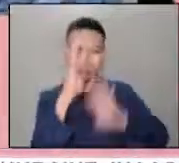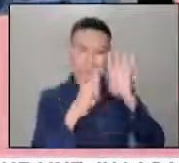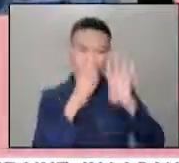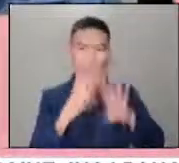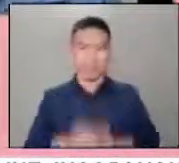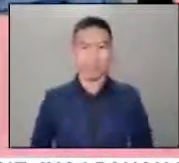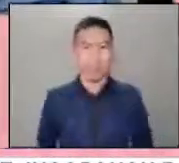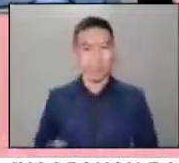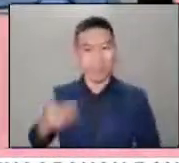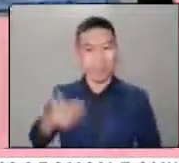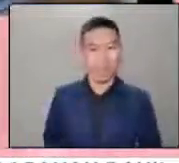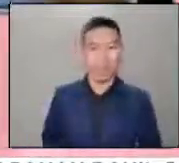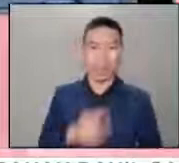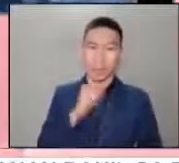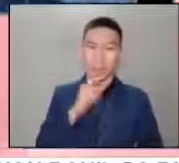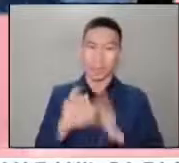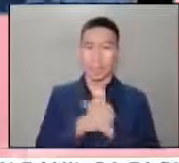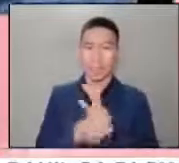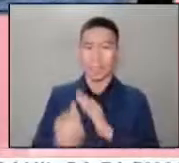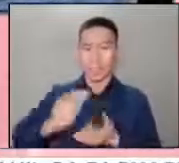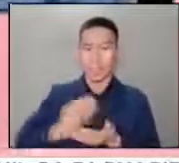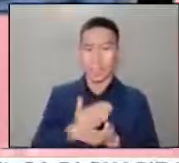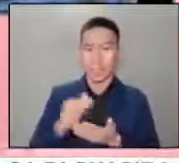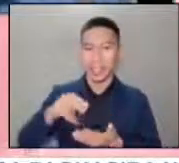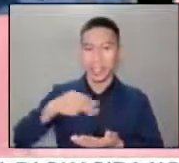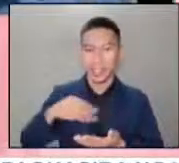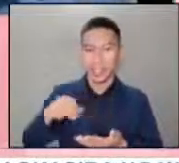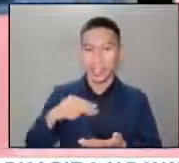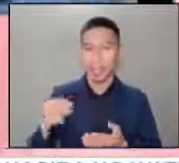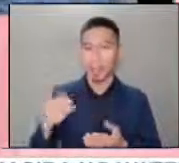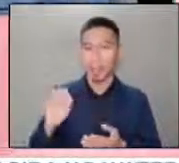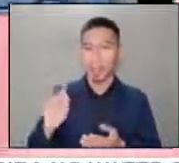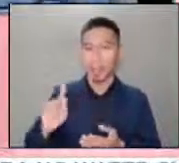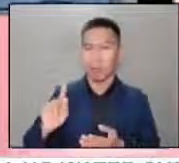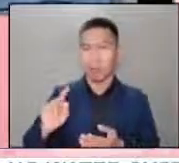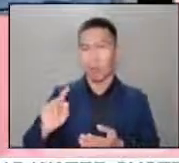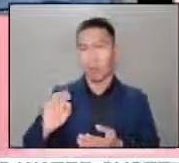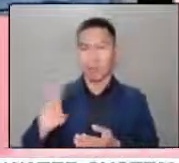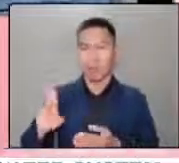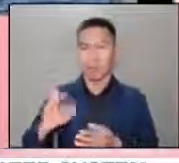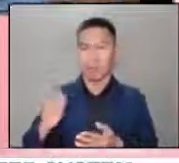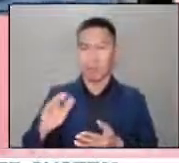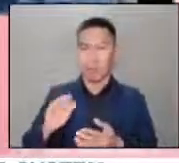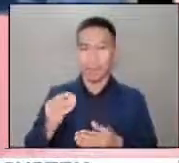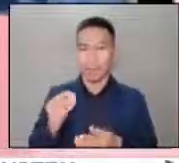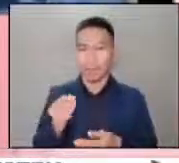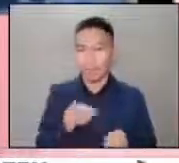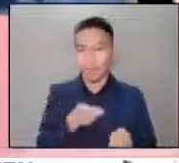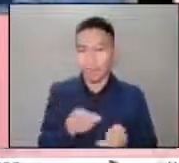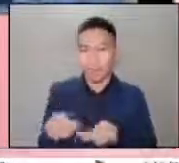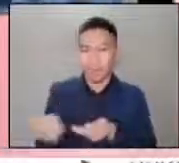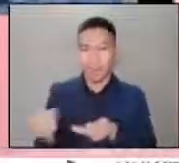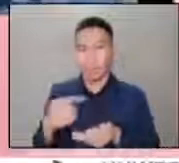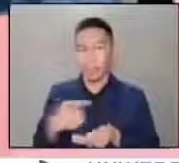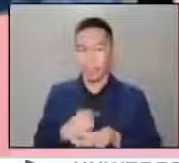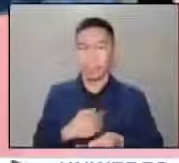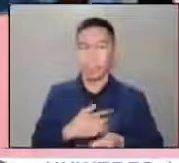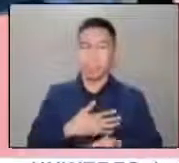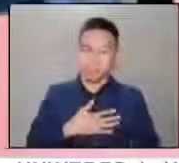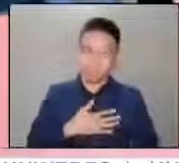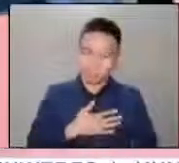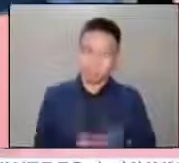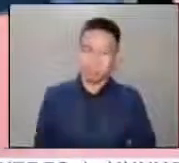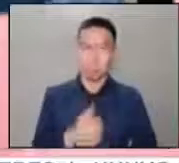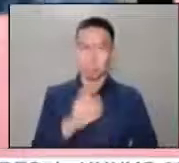singing, dancing, or even giving foods, I mean, as a strategy, then I really give my best in order for my students